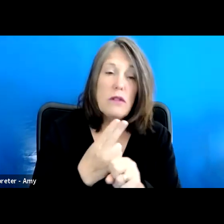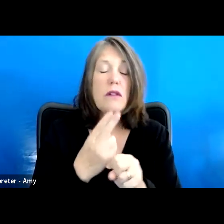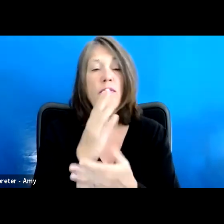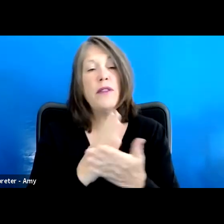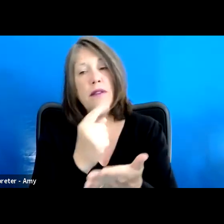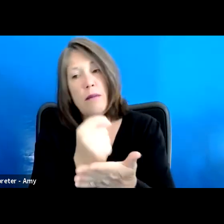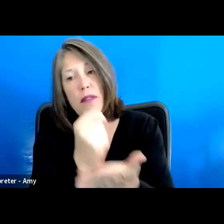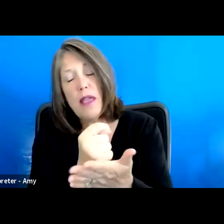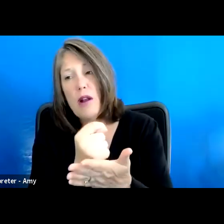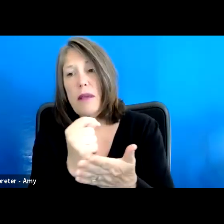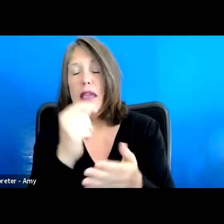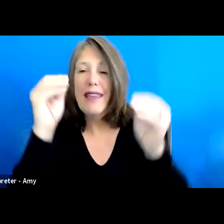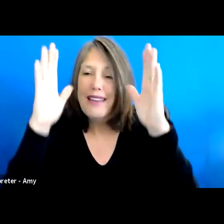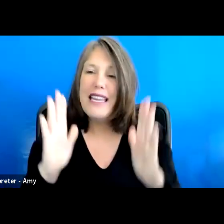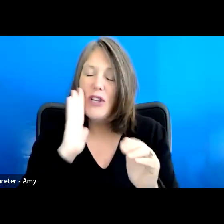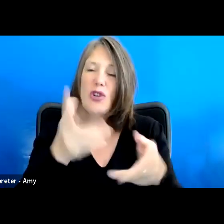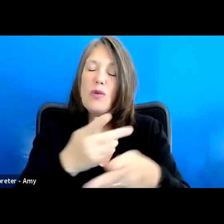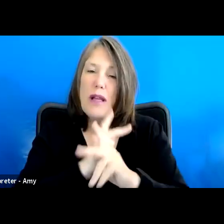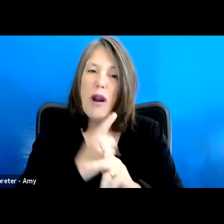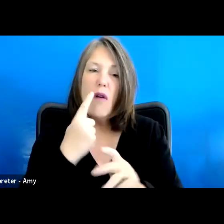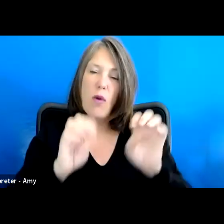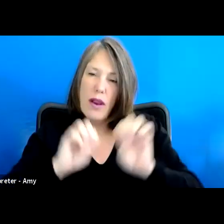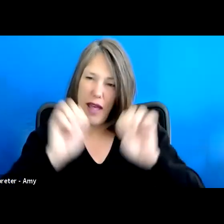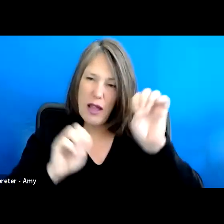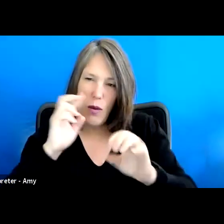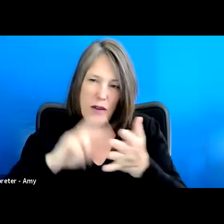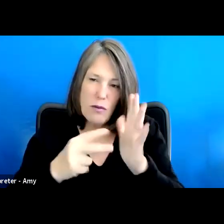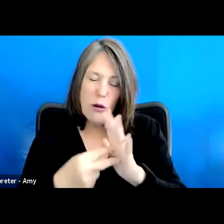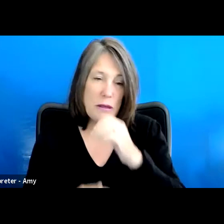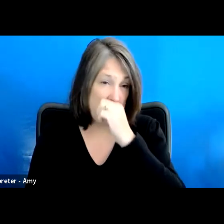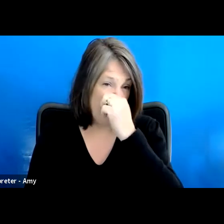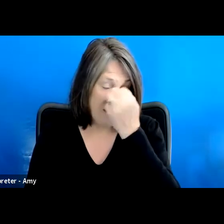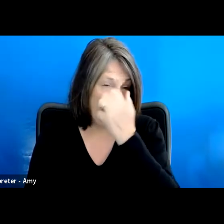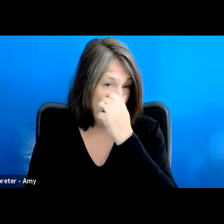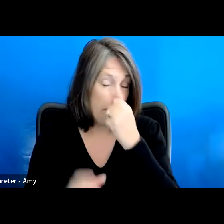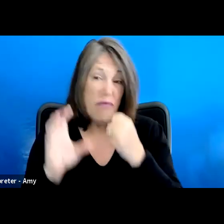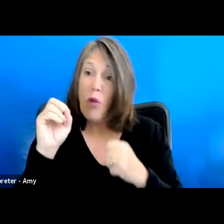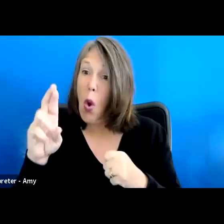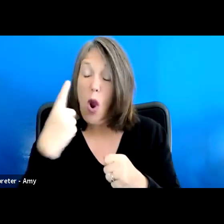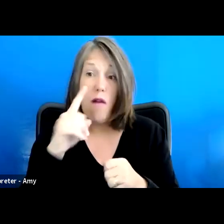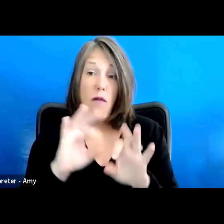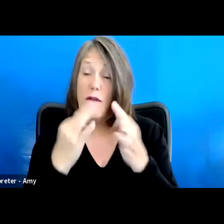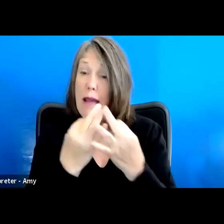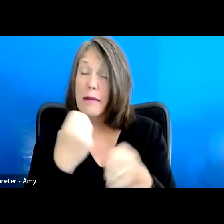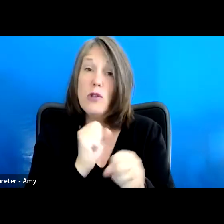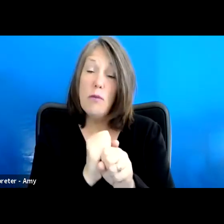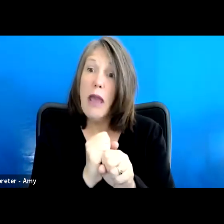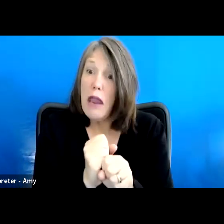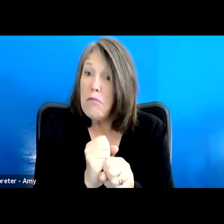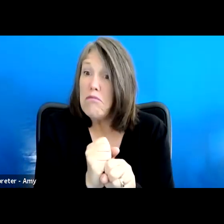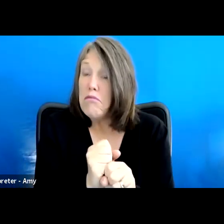therapy practitioners and teachers will borrow equipment for evaluation purposes or for families to make informed